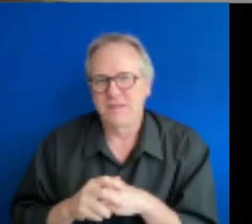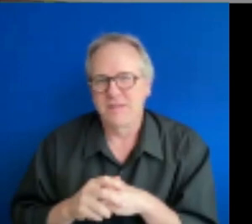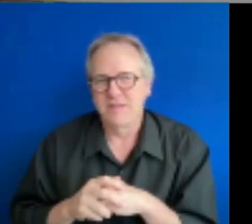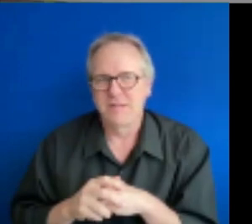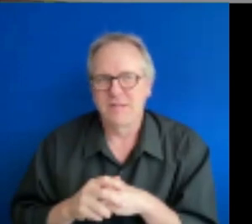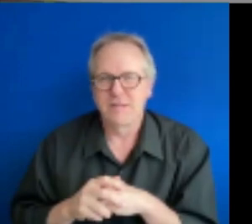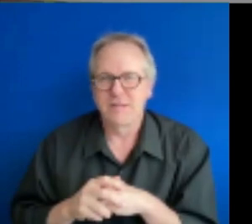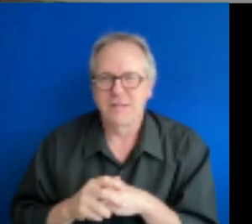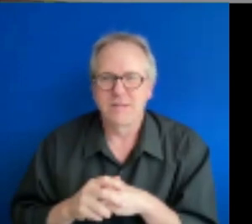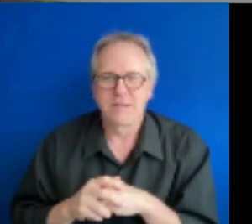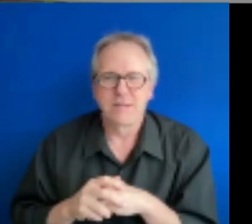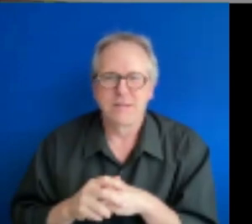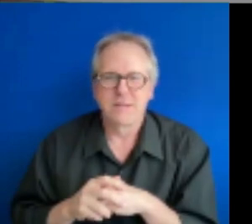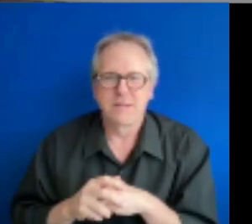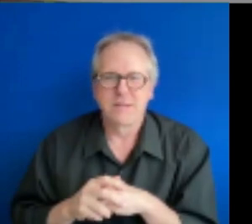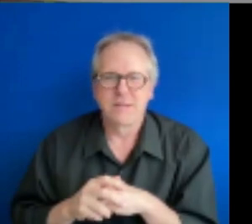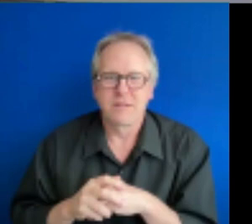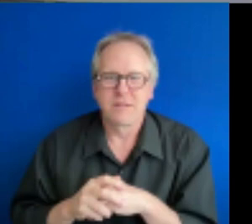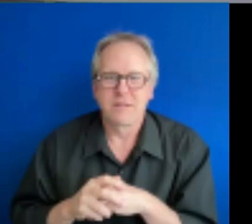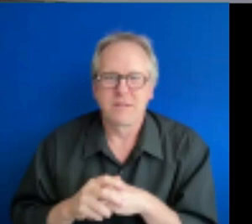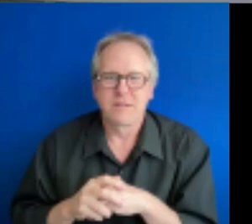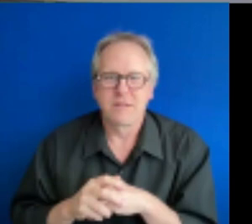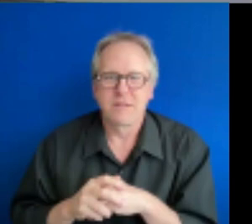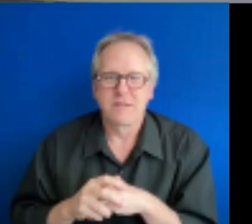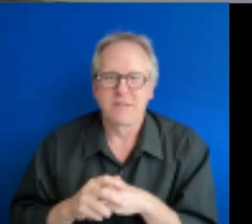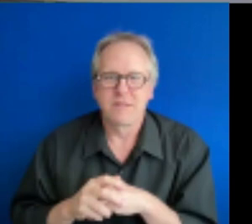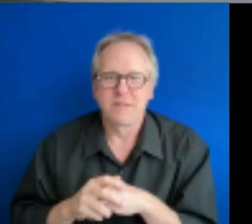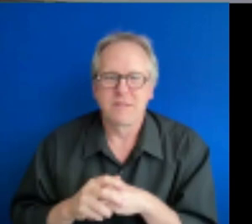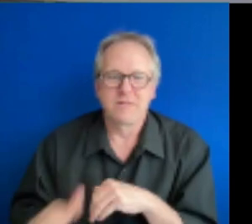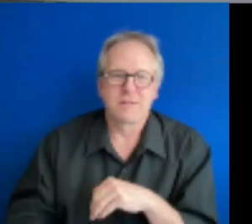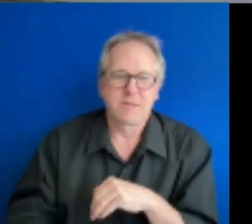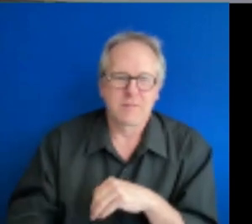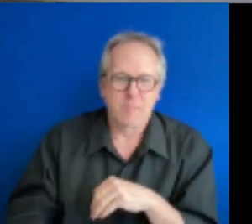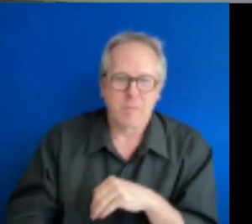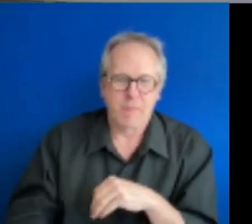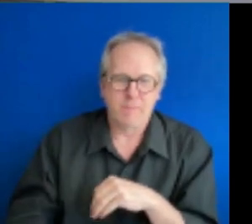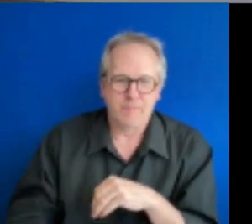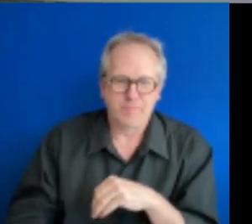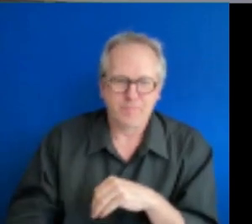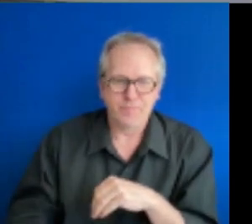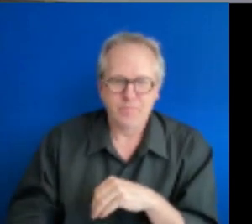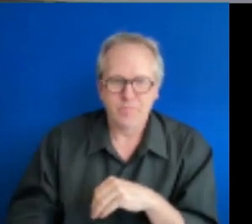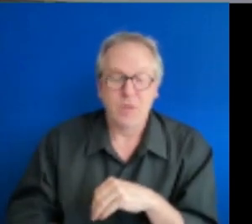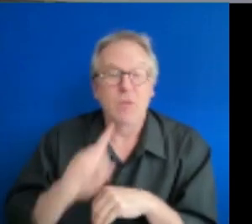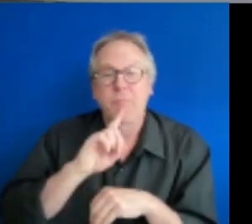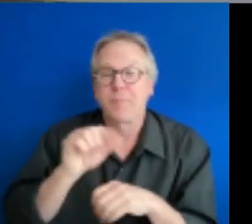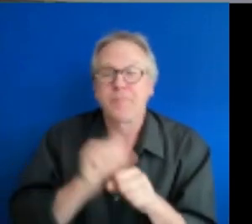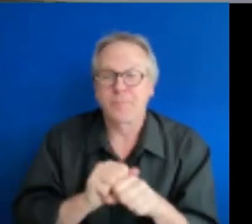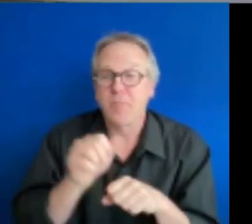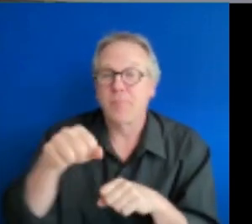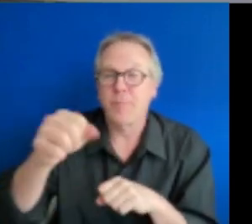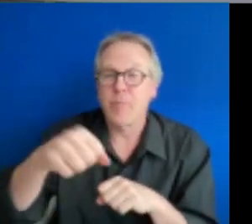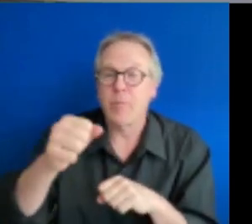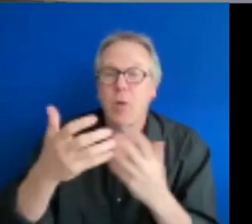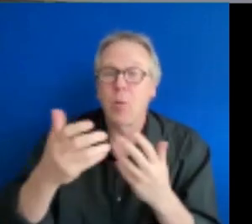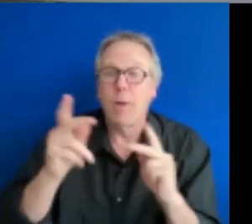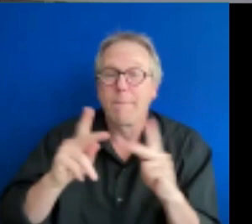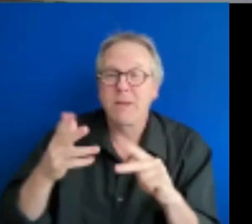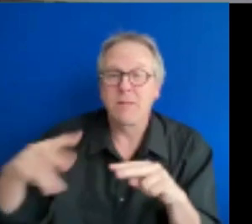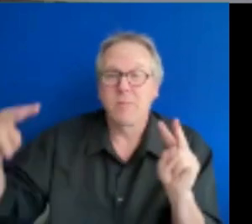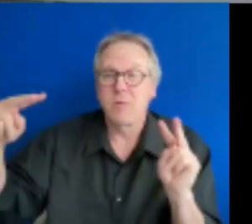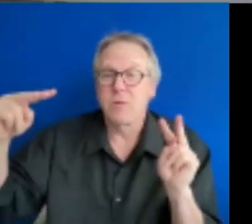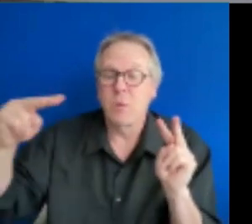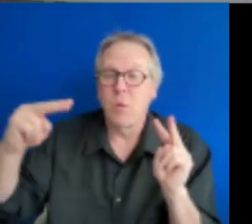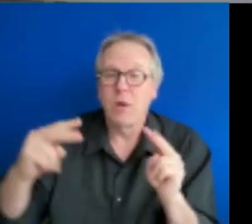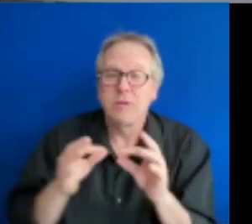to be posting comments, questions, And we encourage folks to post comments